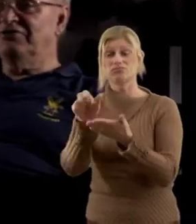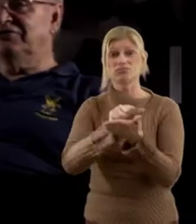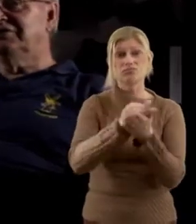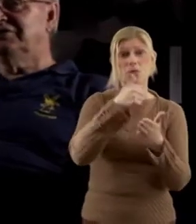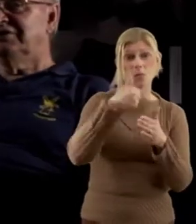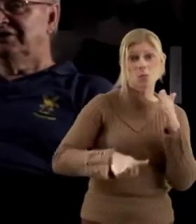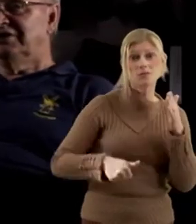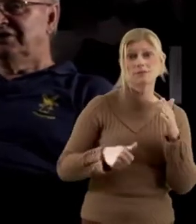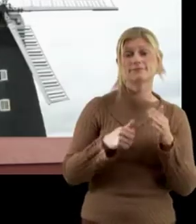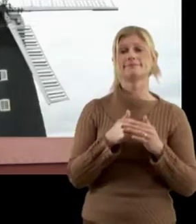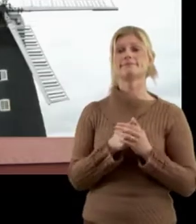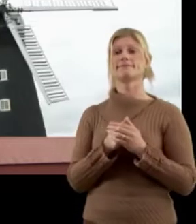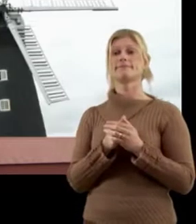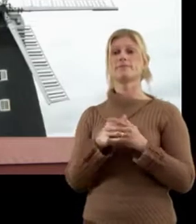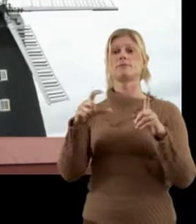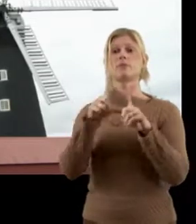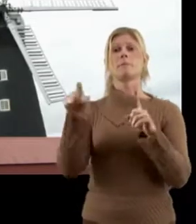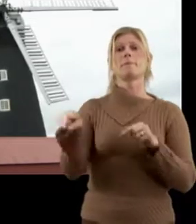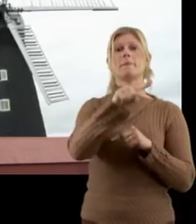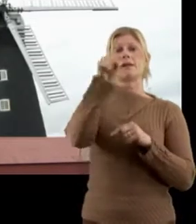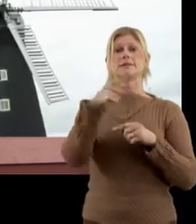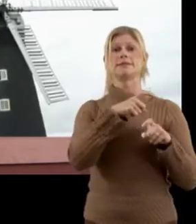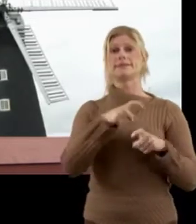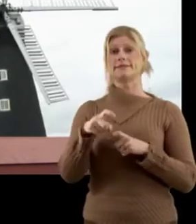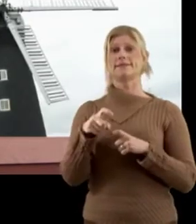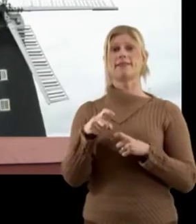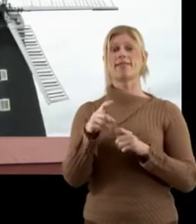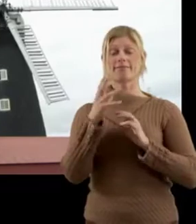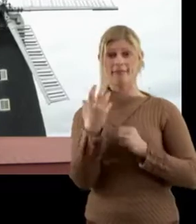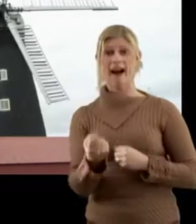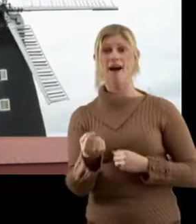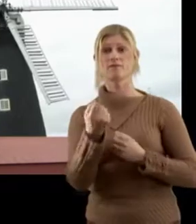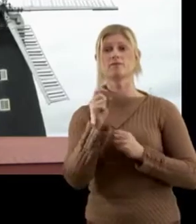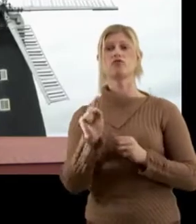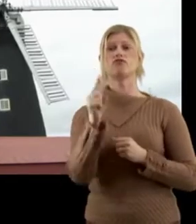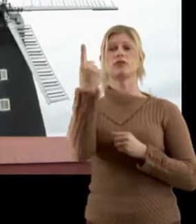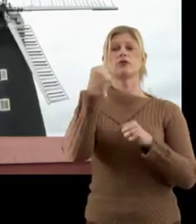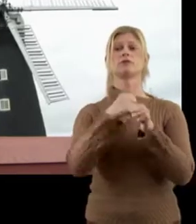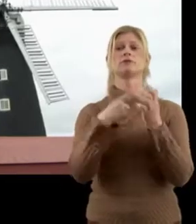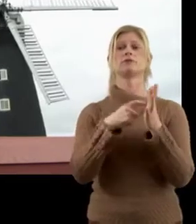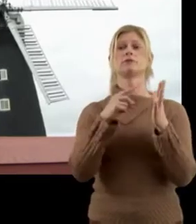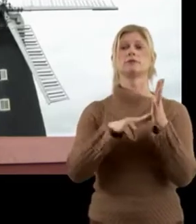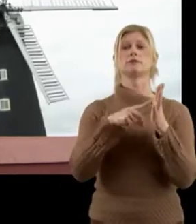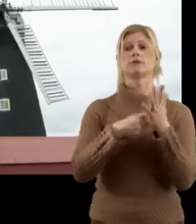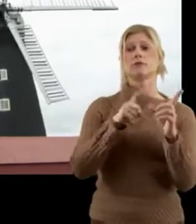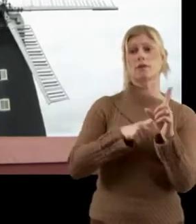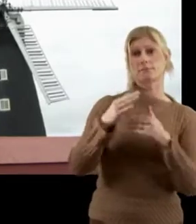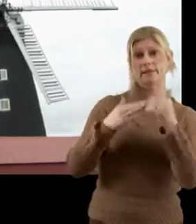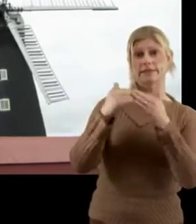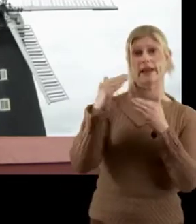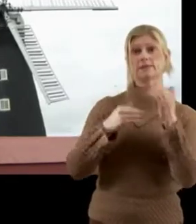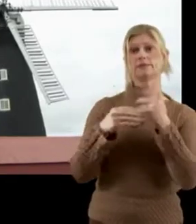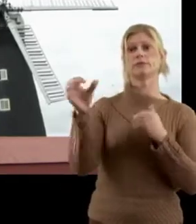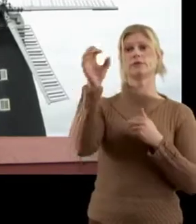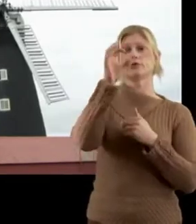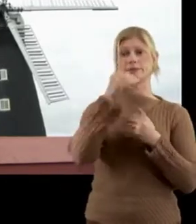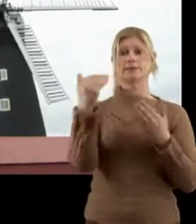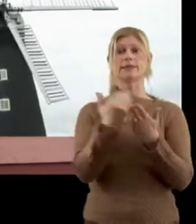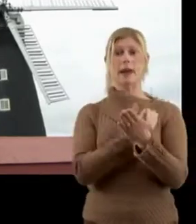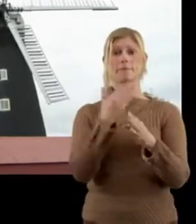for the other. Dobson's Mill still possesses its original granary building, where grain was stored prior